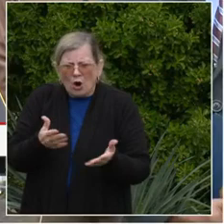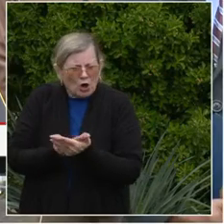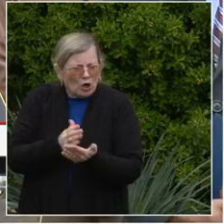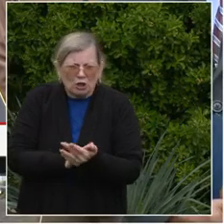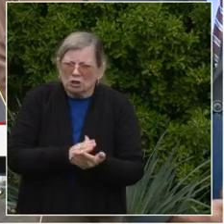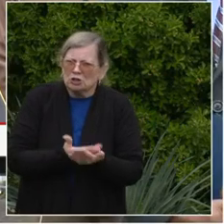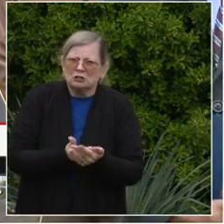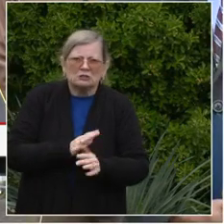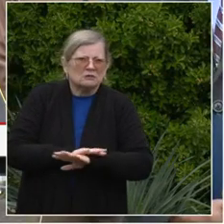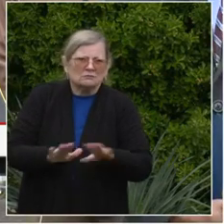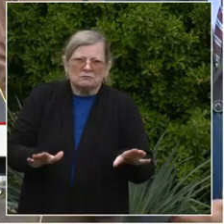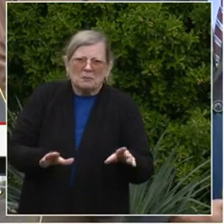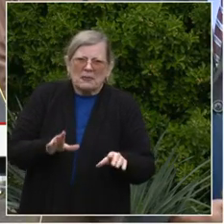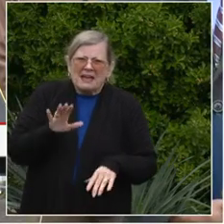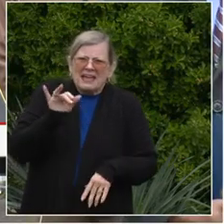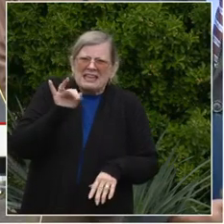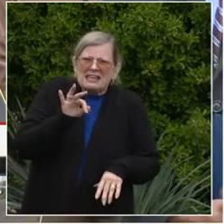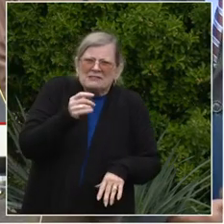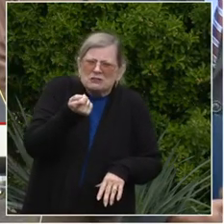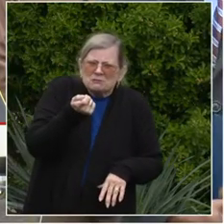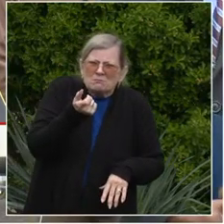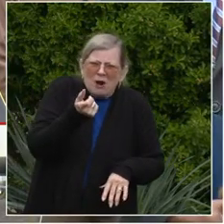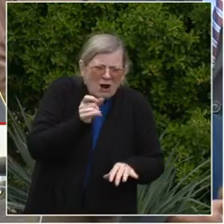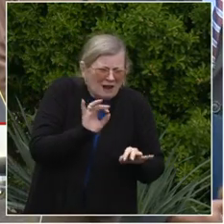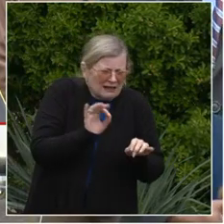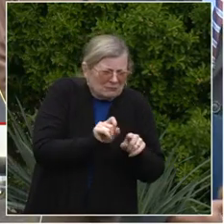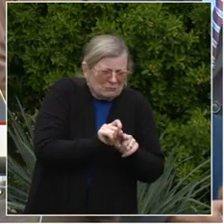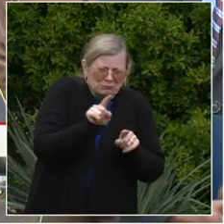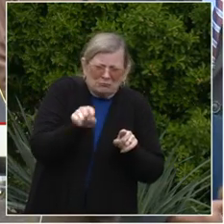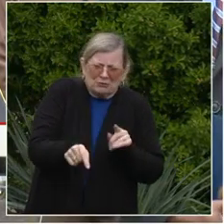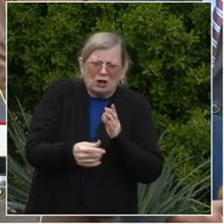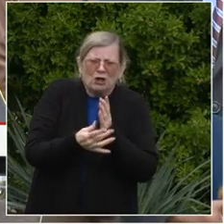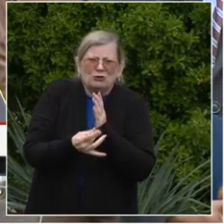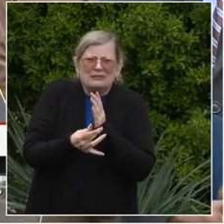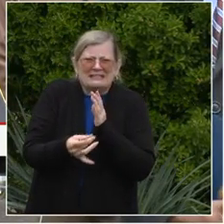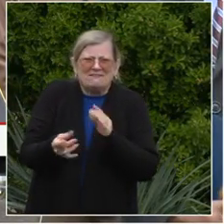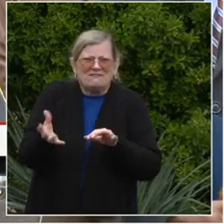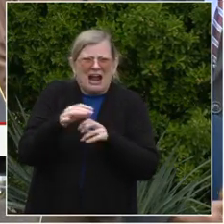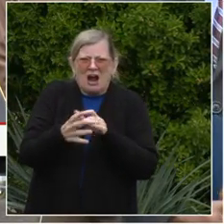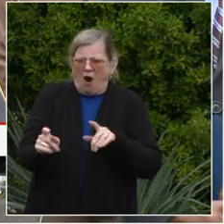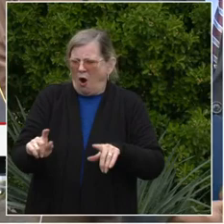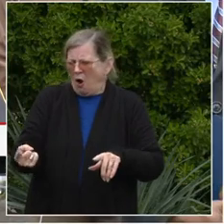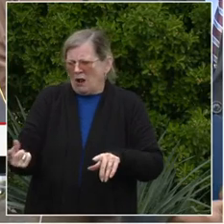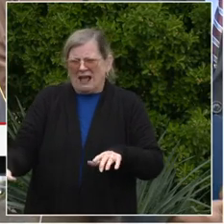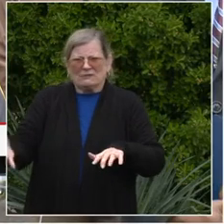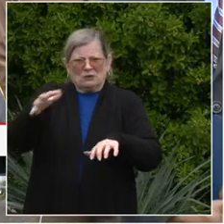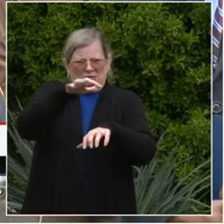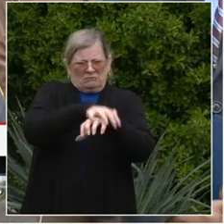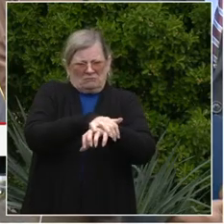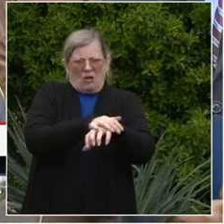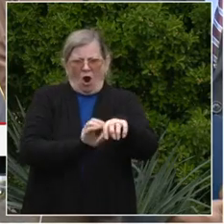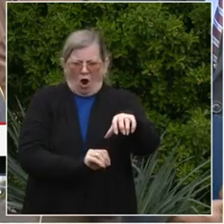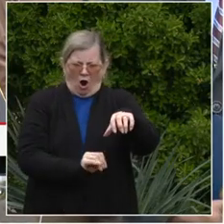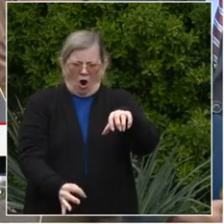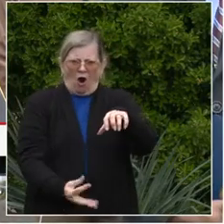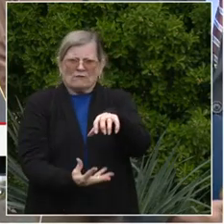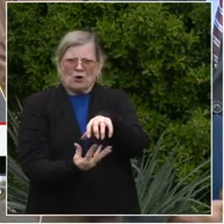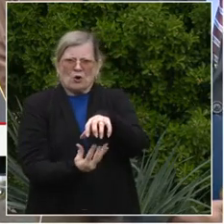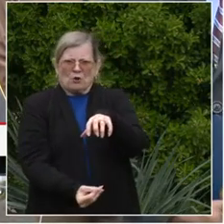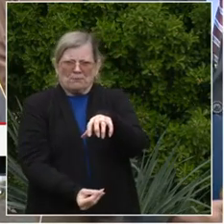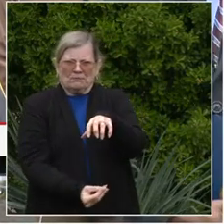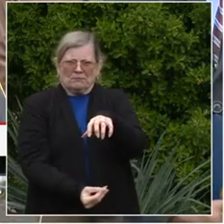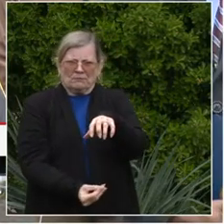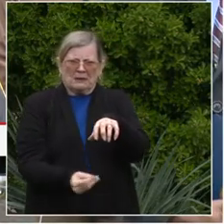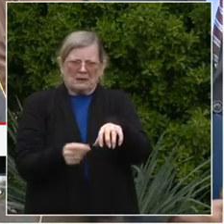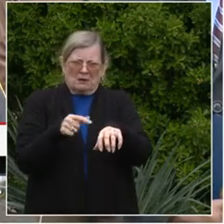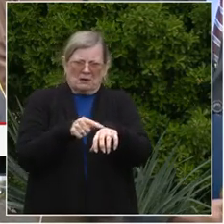fire starts, slide a lid over the pan to smother the flame. Turn off the burner and leave the pan covered until it is completely cool.